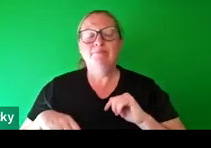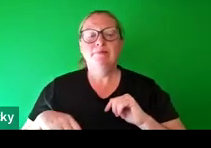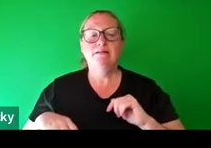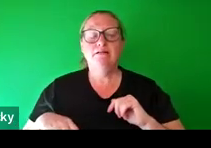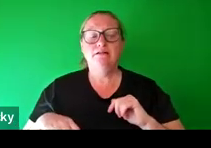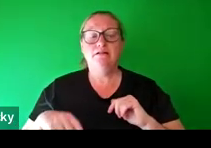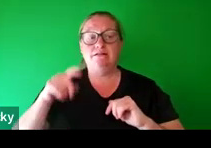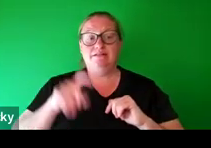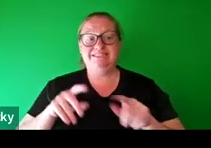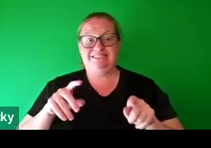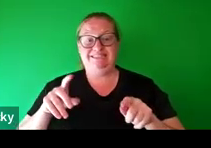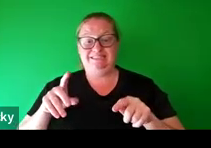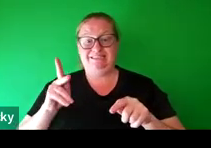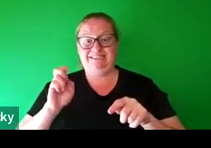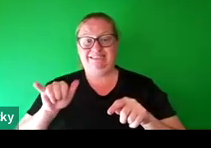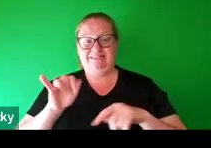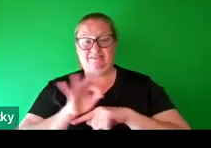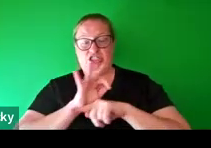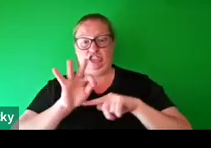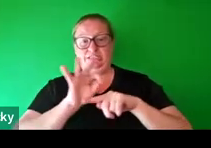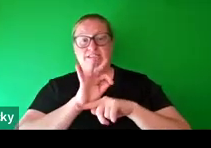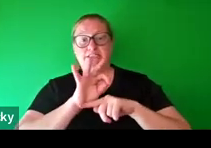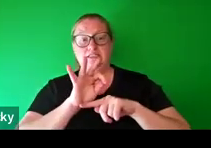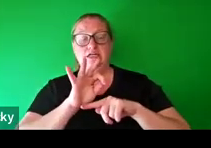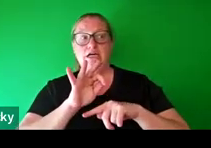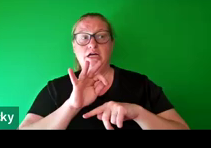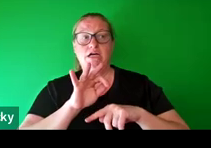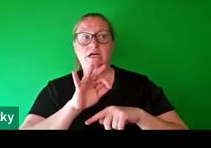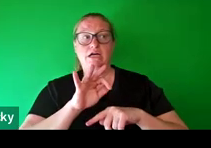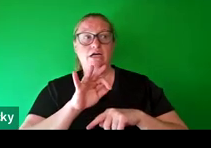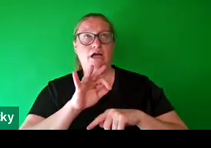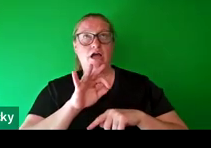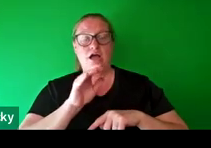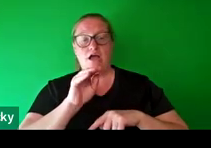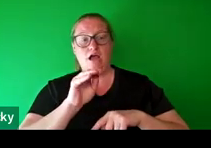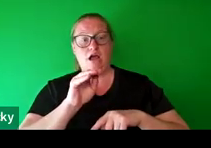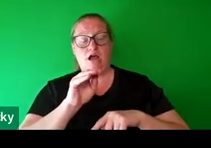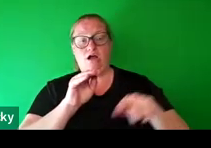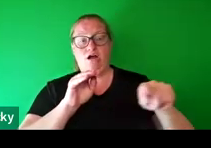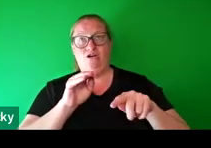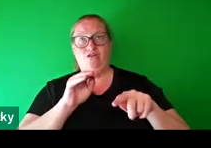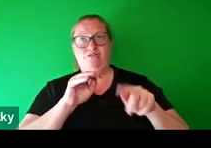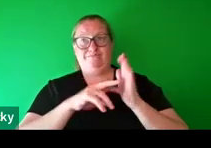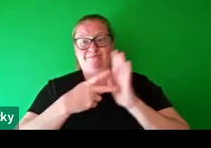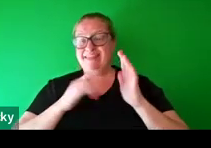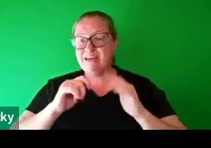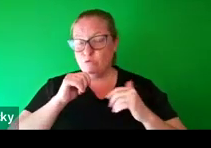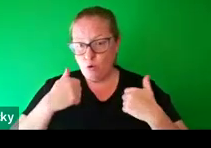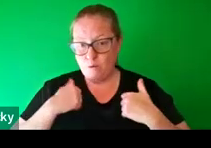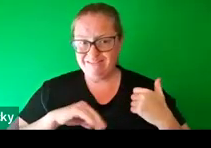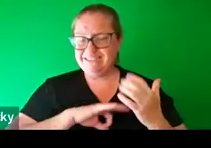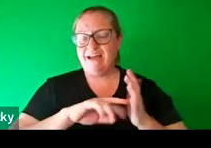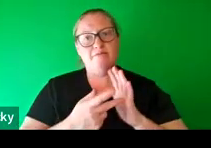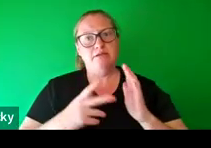key functions are in places where not having the staff puts us at significant risk, either safety risk